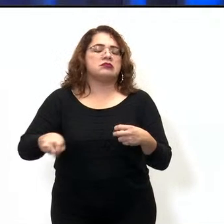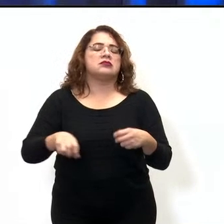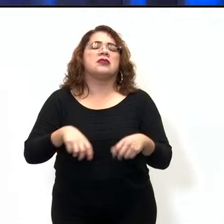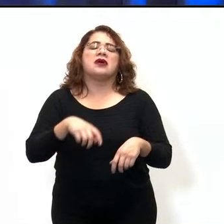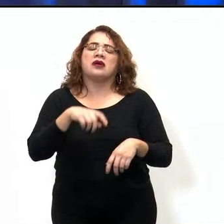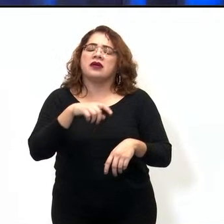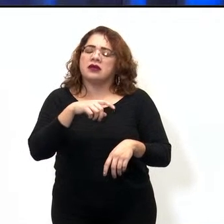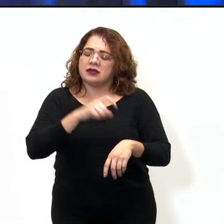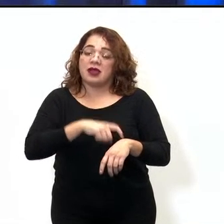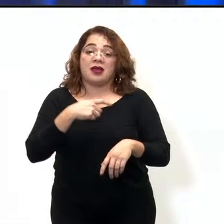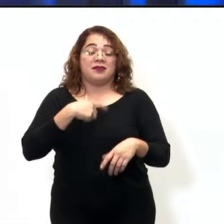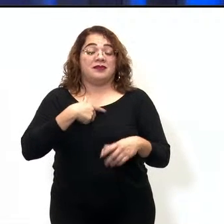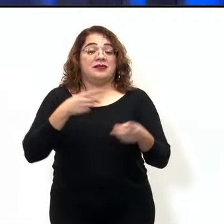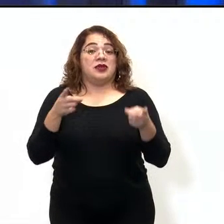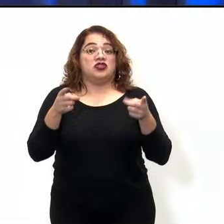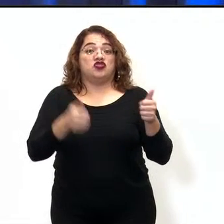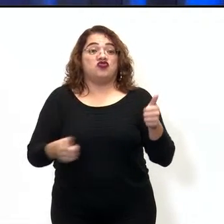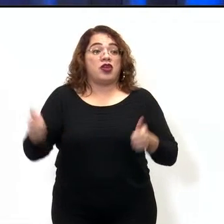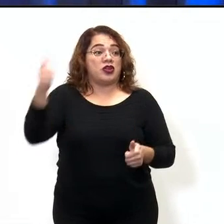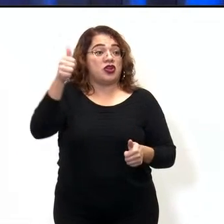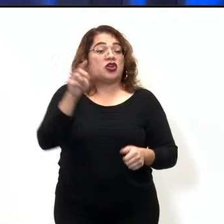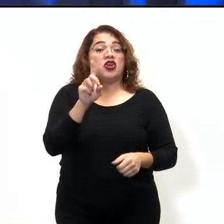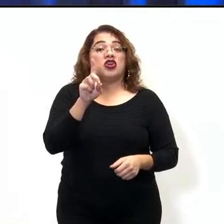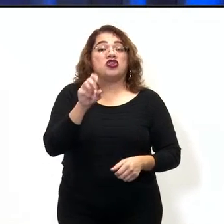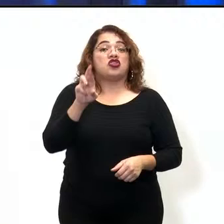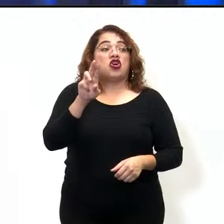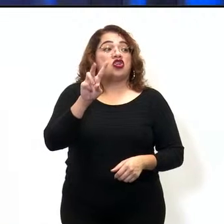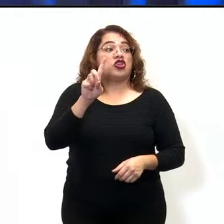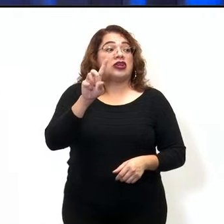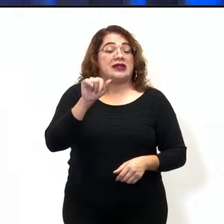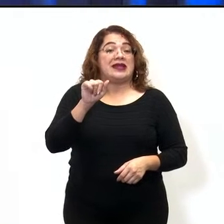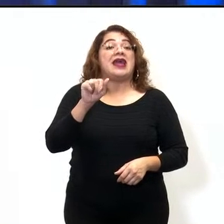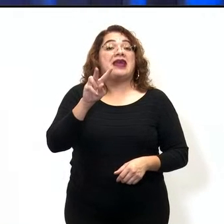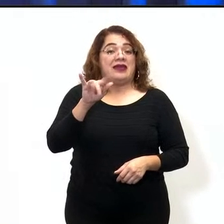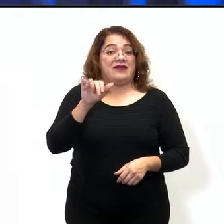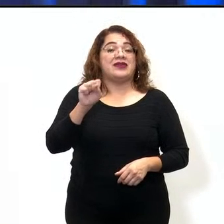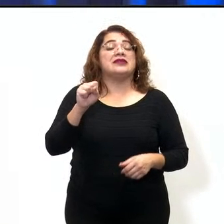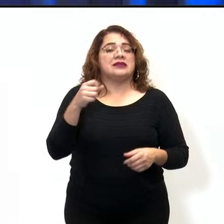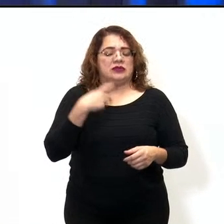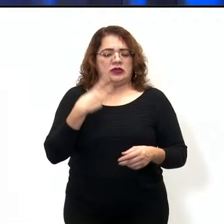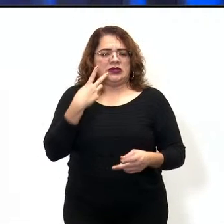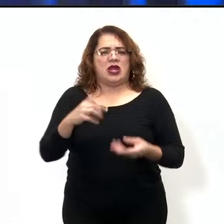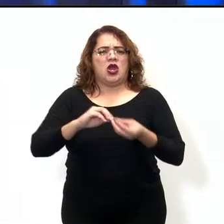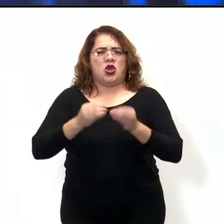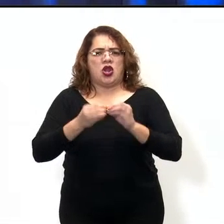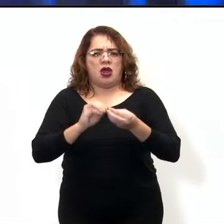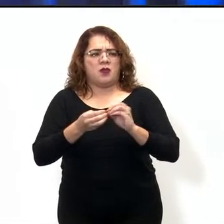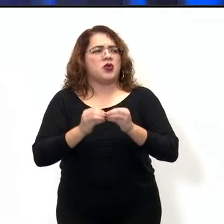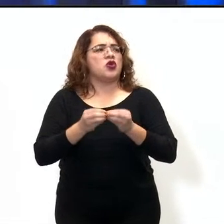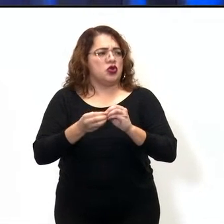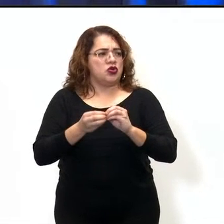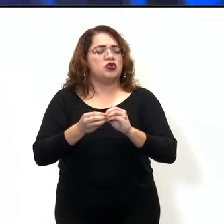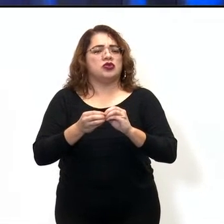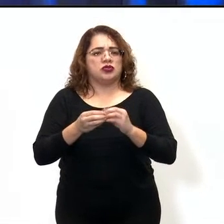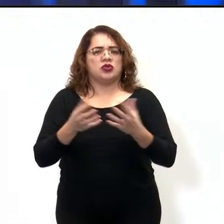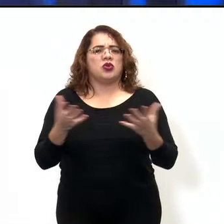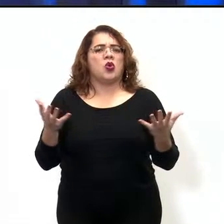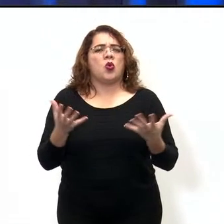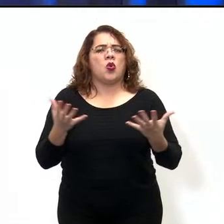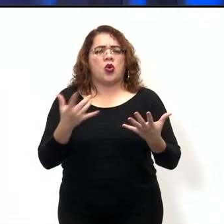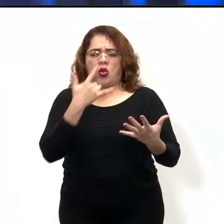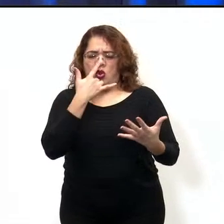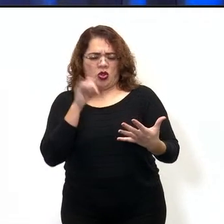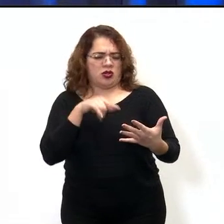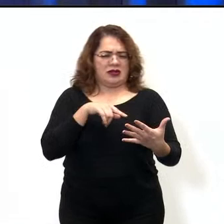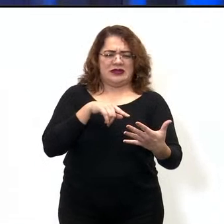department director and Dr. Davis, your health officer, whenever we see the numbers come through, we kind of hold on to see what they're going to look like, and that just